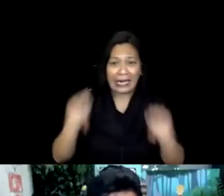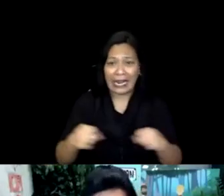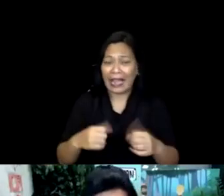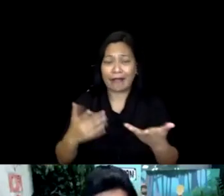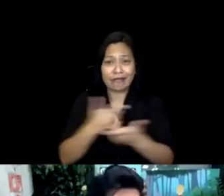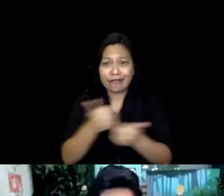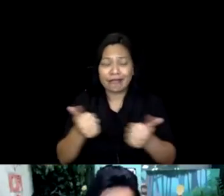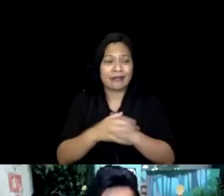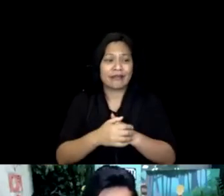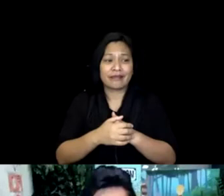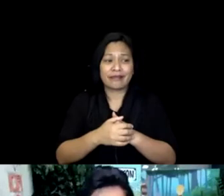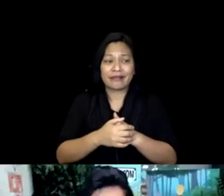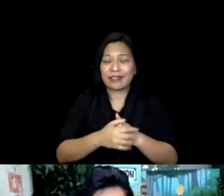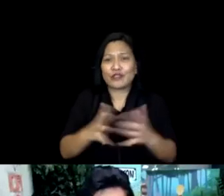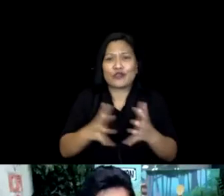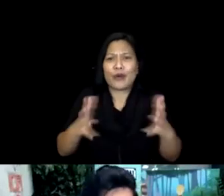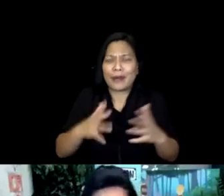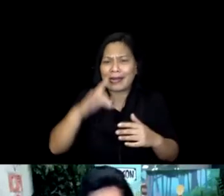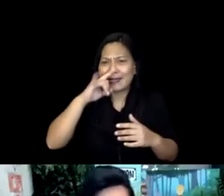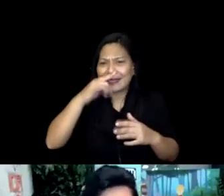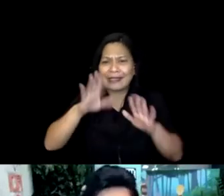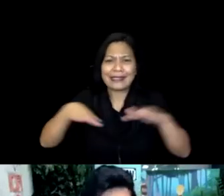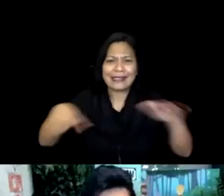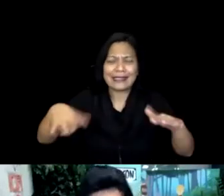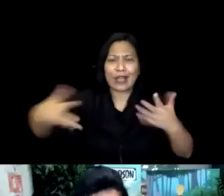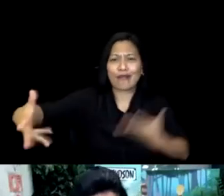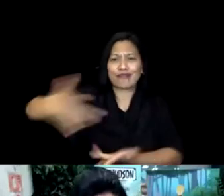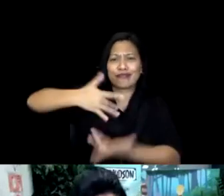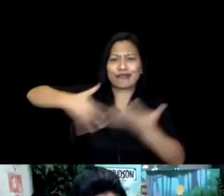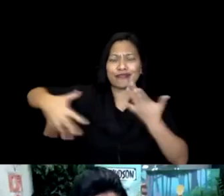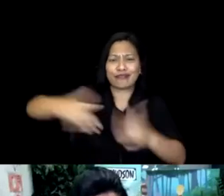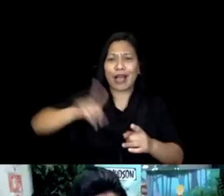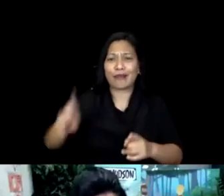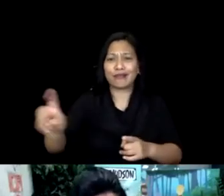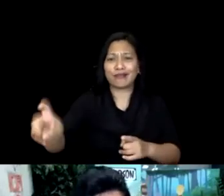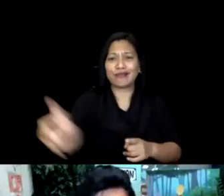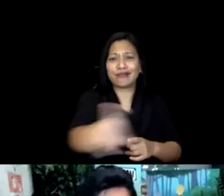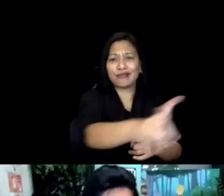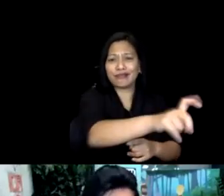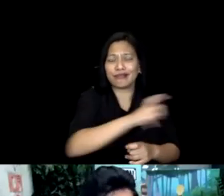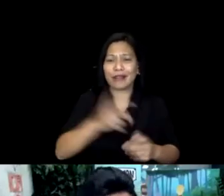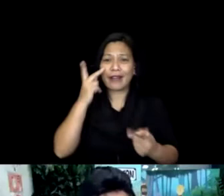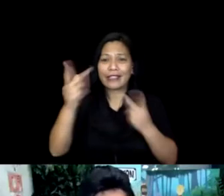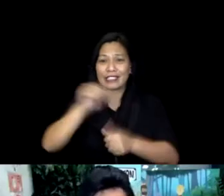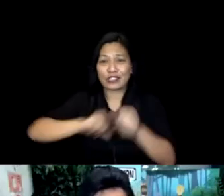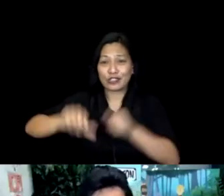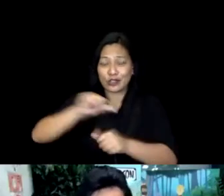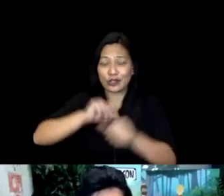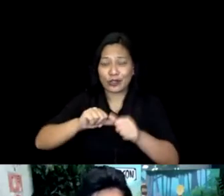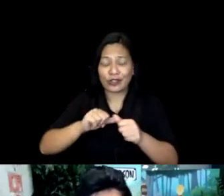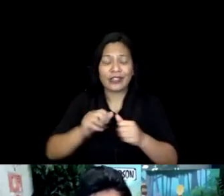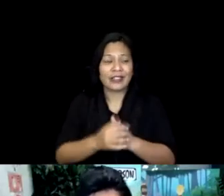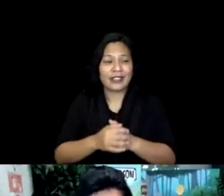and kids, there's so many kids in the building, kids can just go from one apartment to the other apartment. And they use the